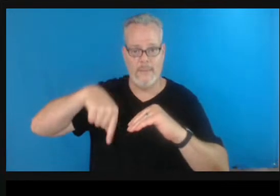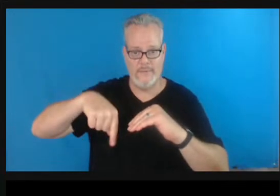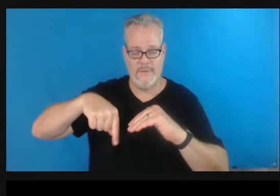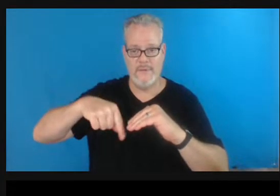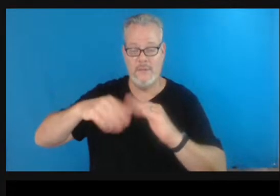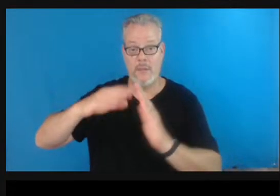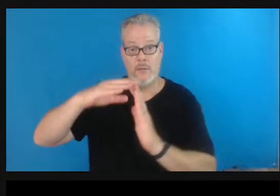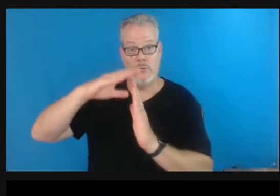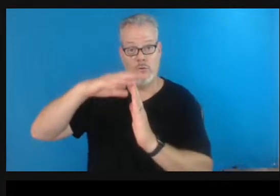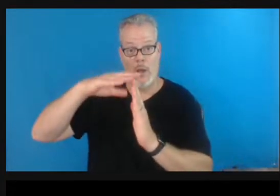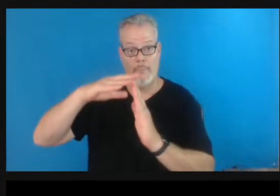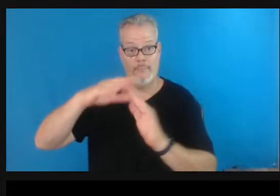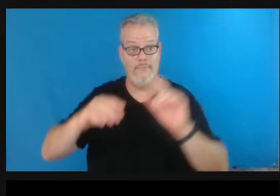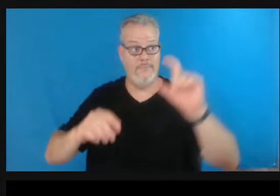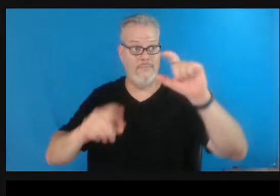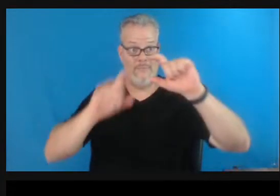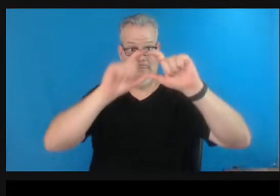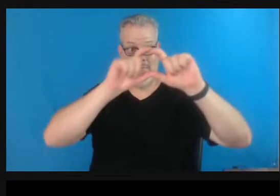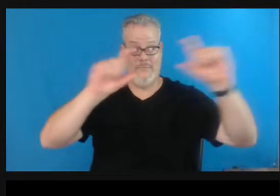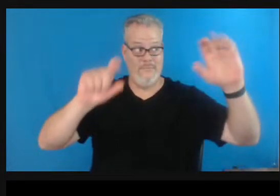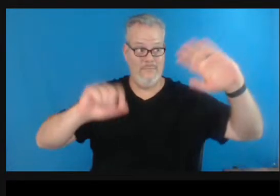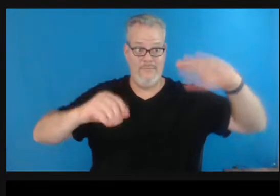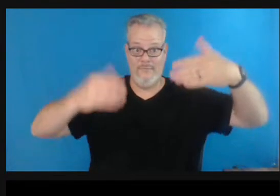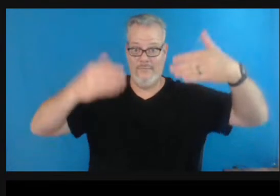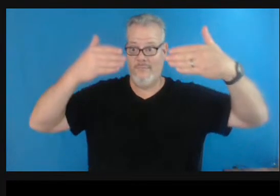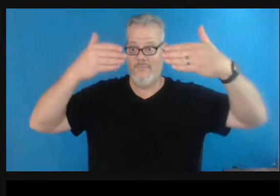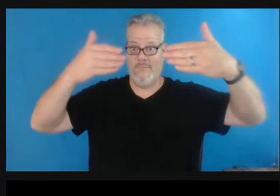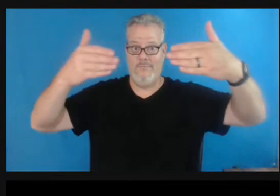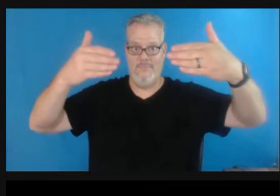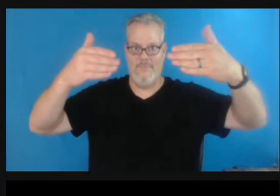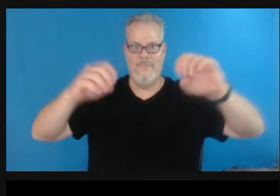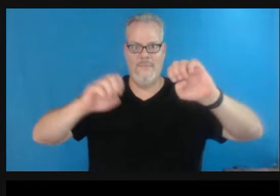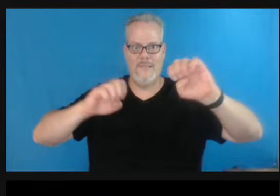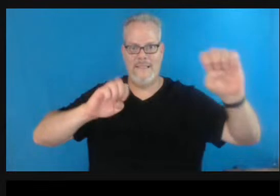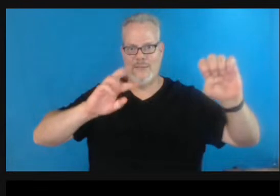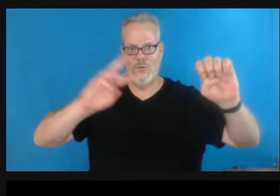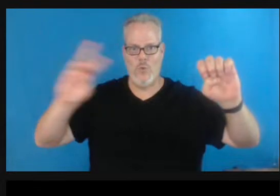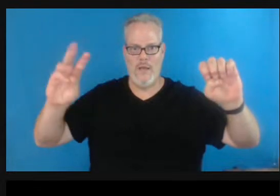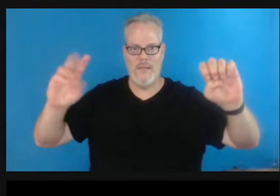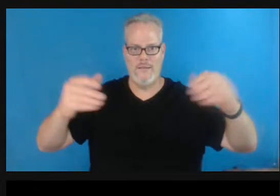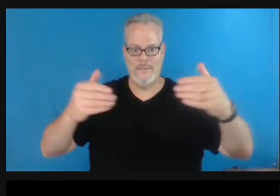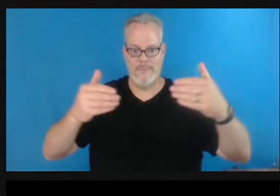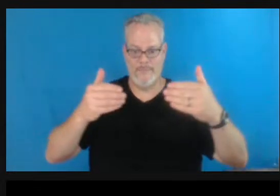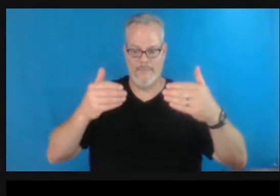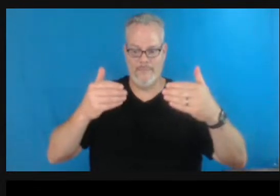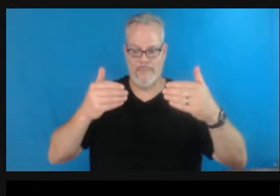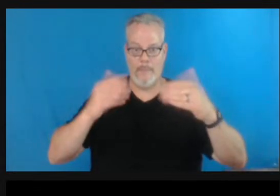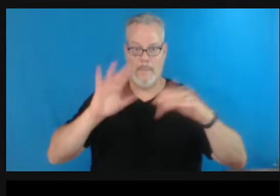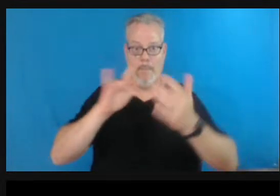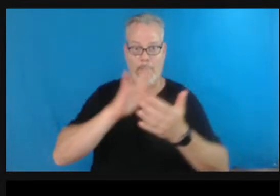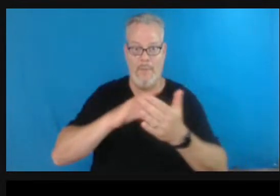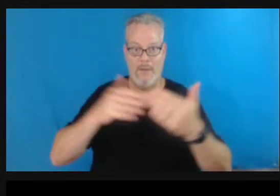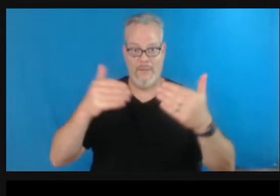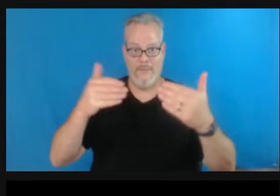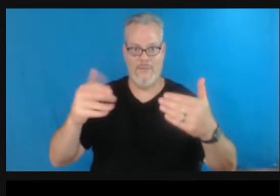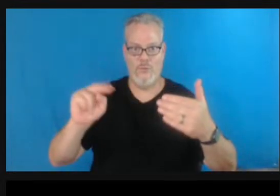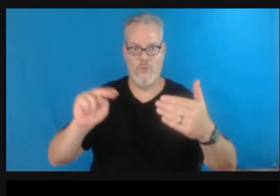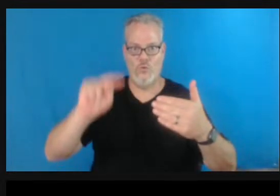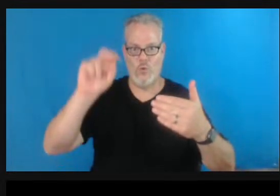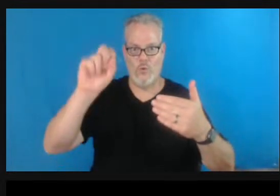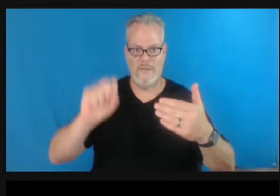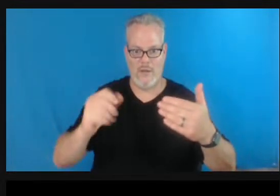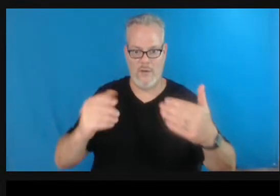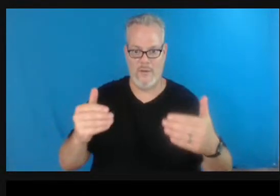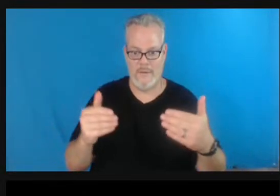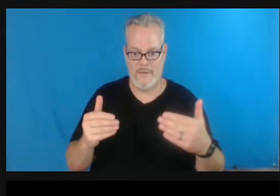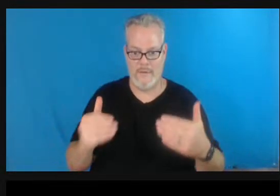is east-west, the bottom one is north-south, and the middle one, I'm sorry, is north-south, and the bottom one is up and down. So you